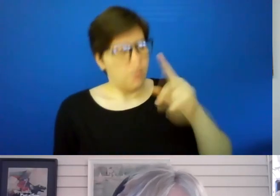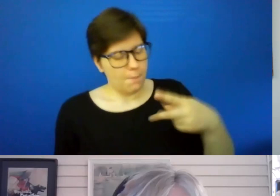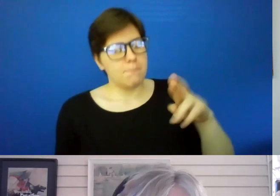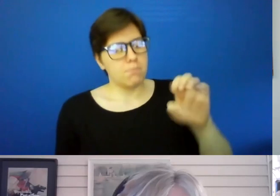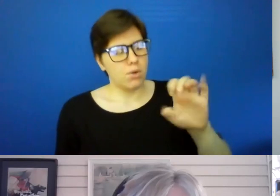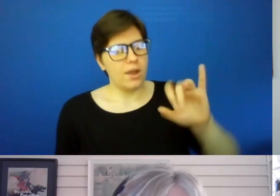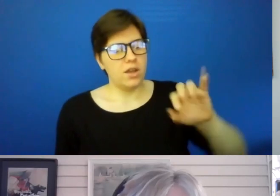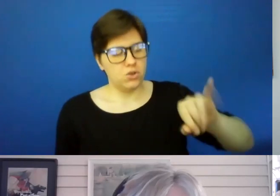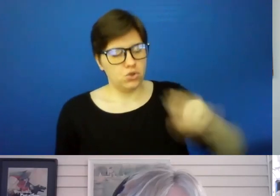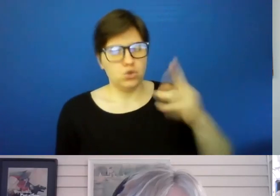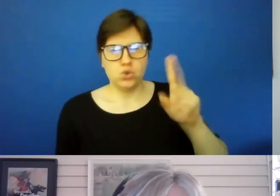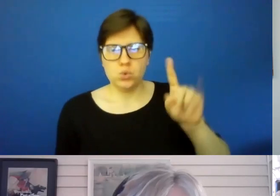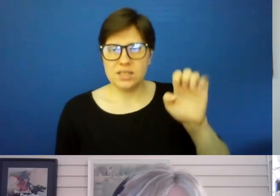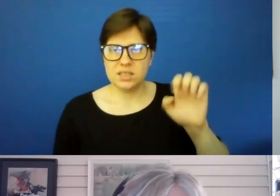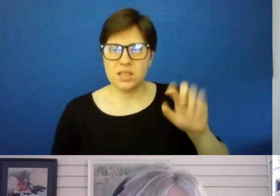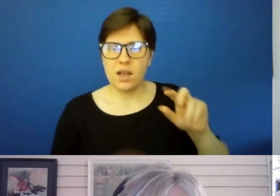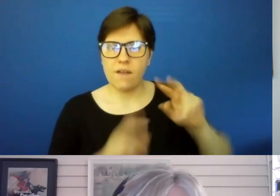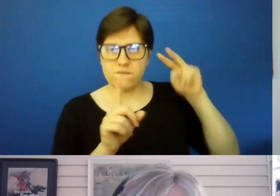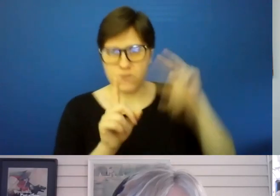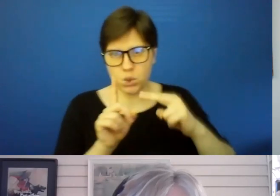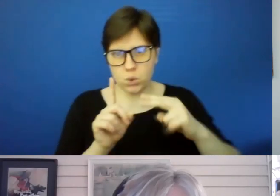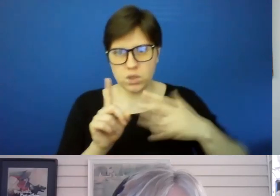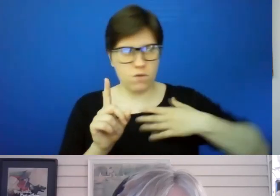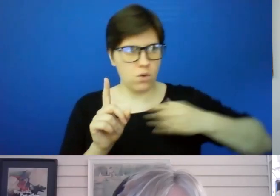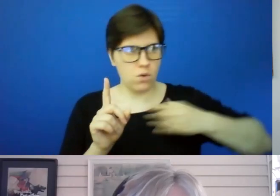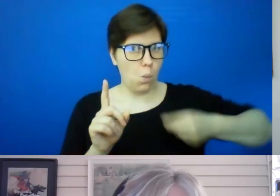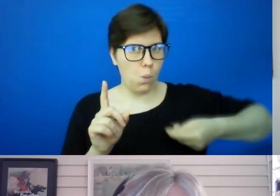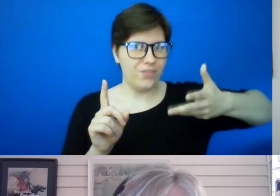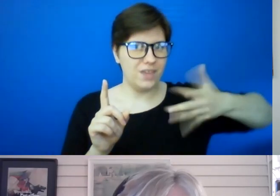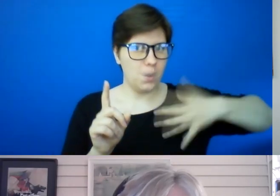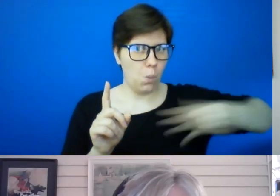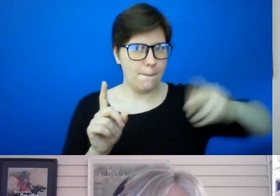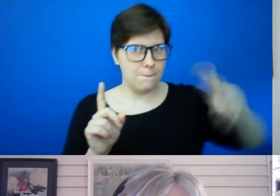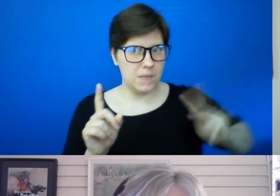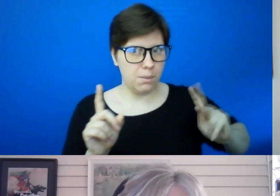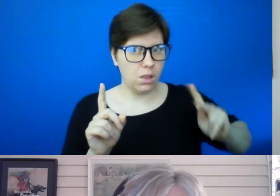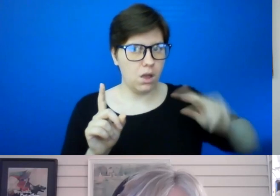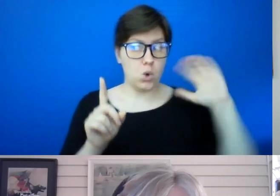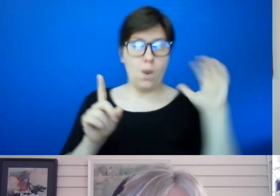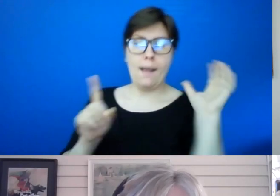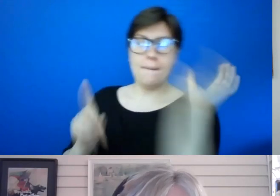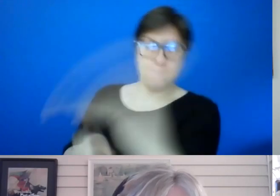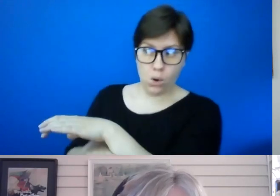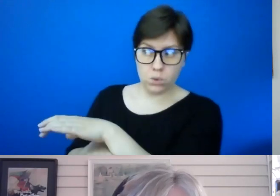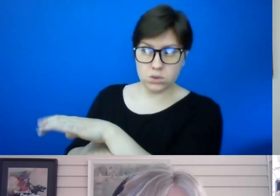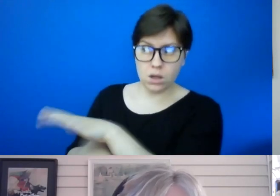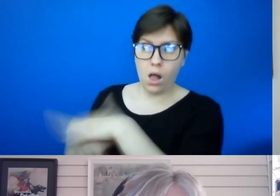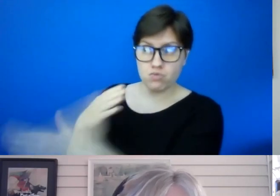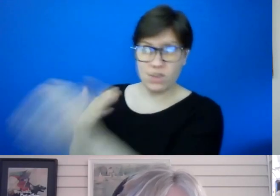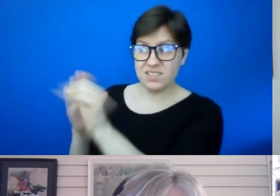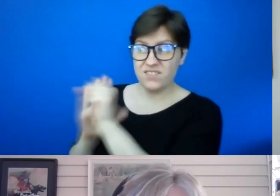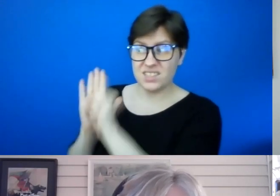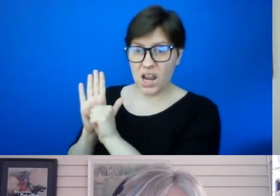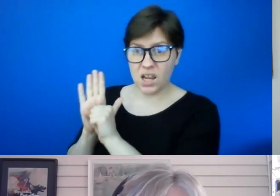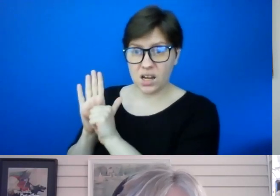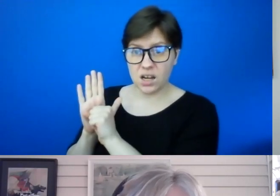group, wealthier, whiter people, to impose that on the rest of the state, such